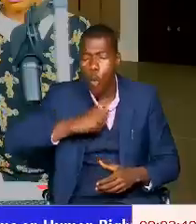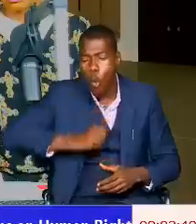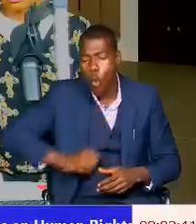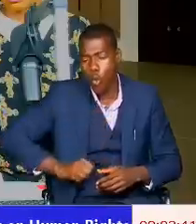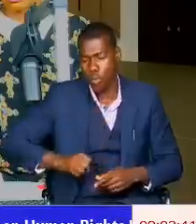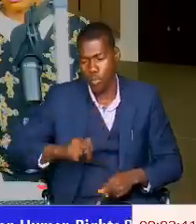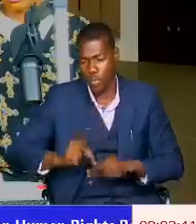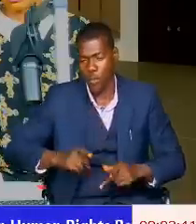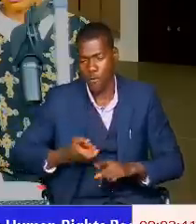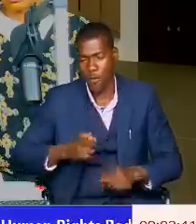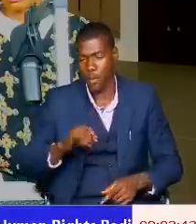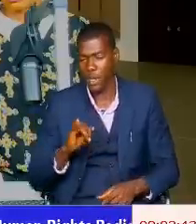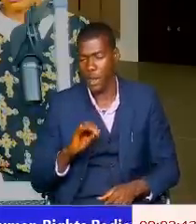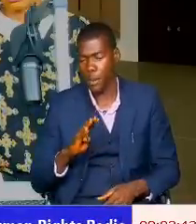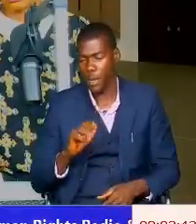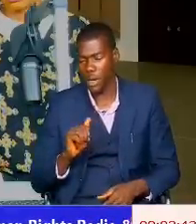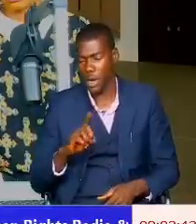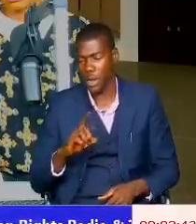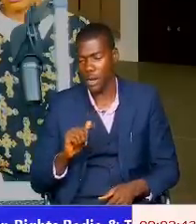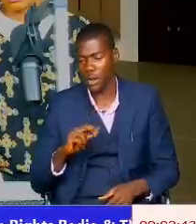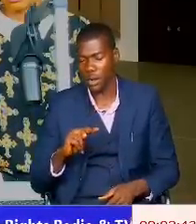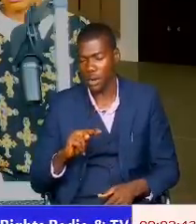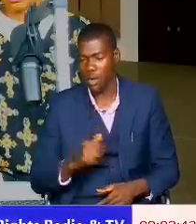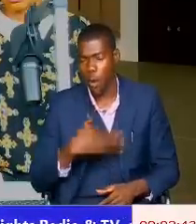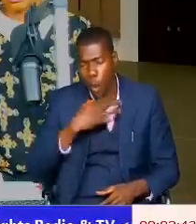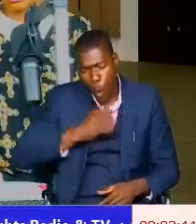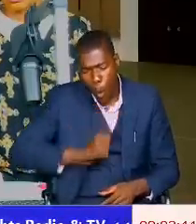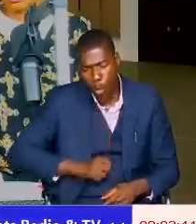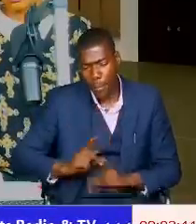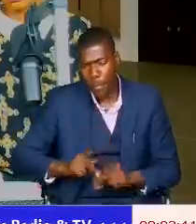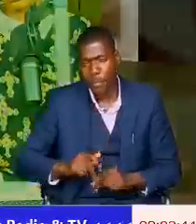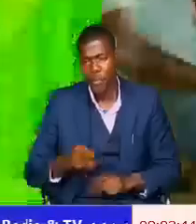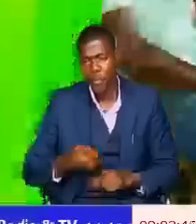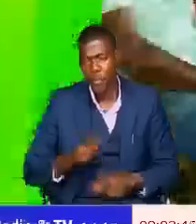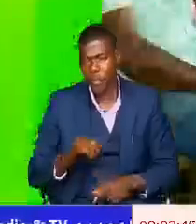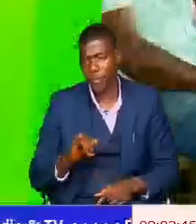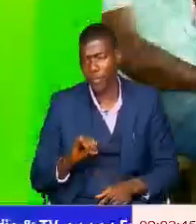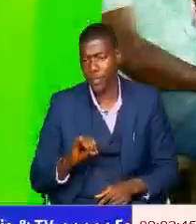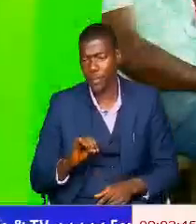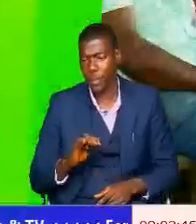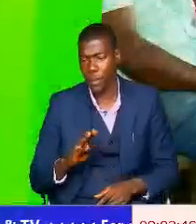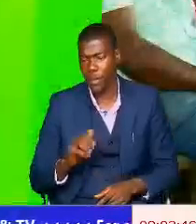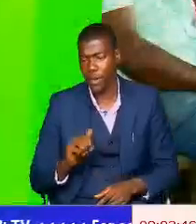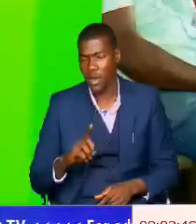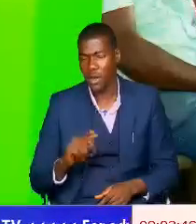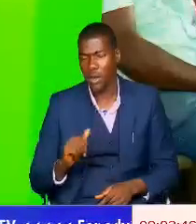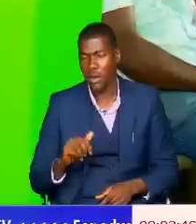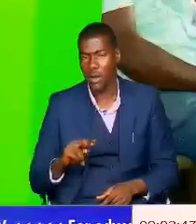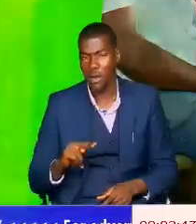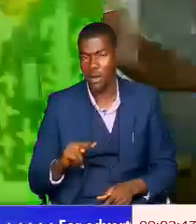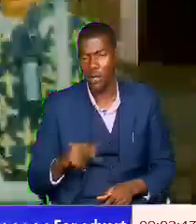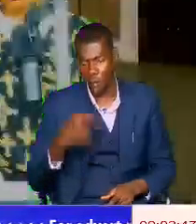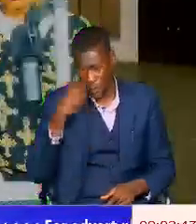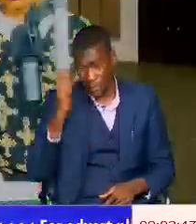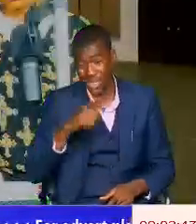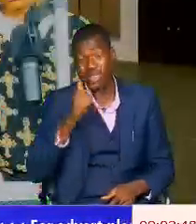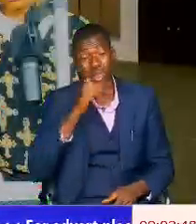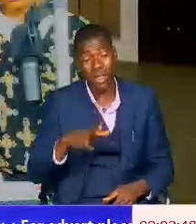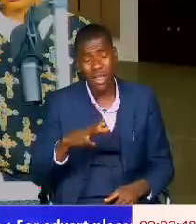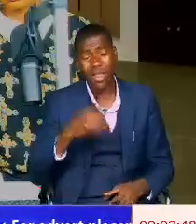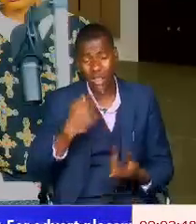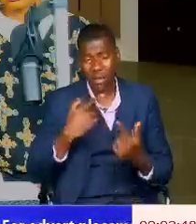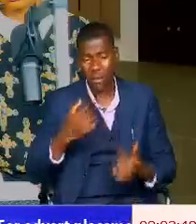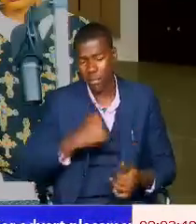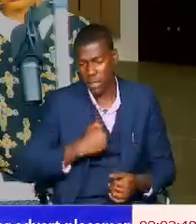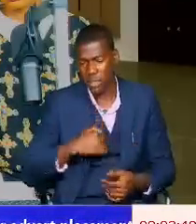Okay. Elders from Ibadan. Because the girl tell me in confidence, say, she just want